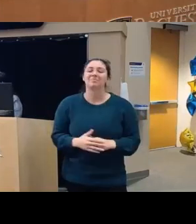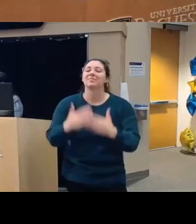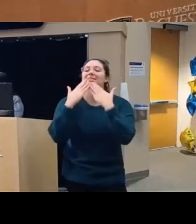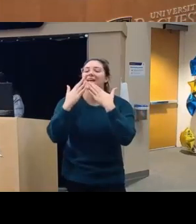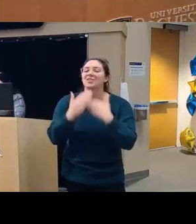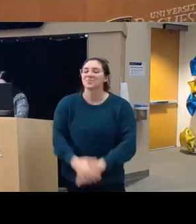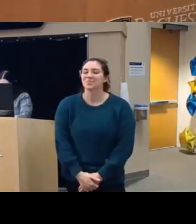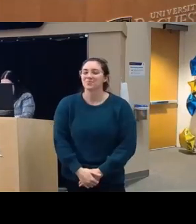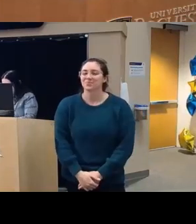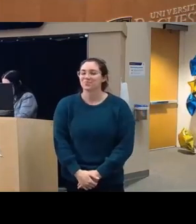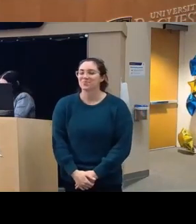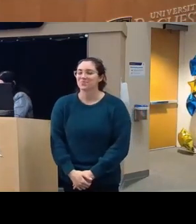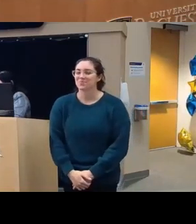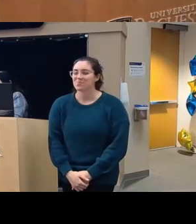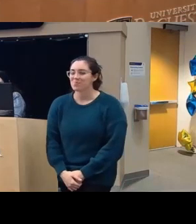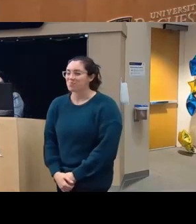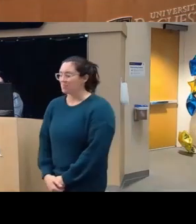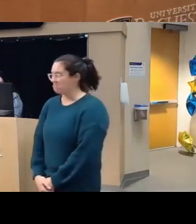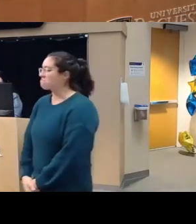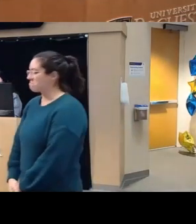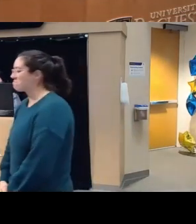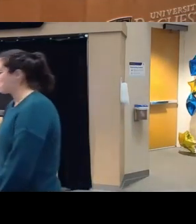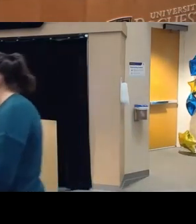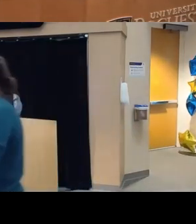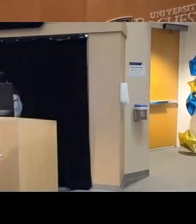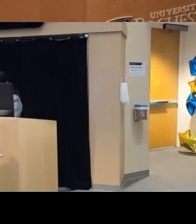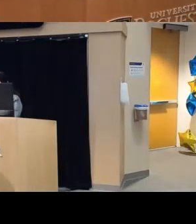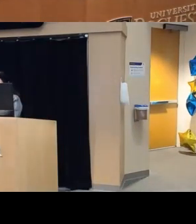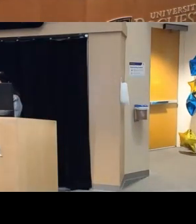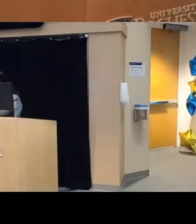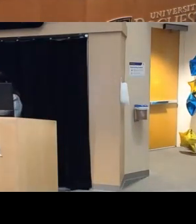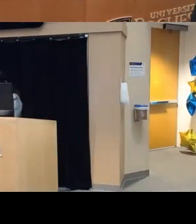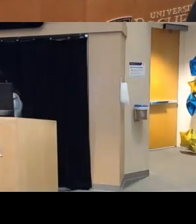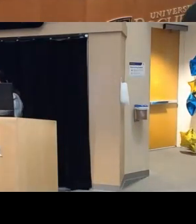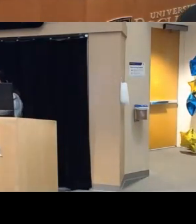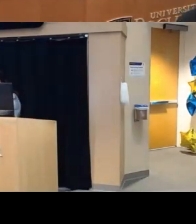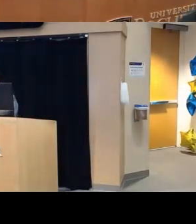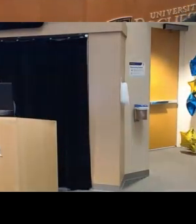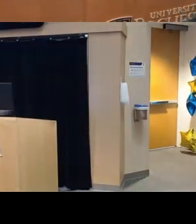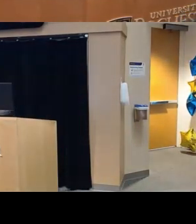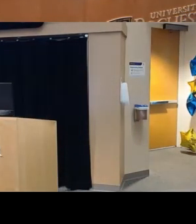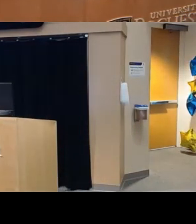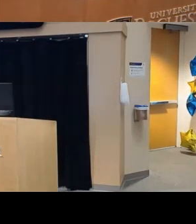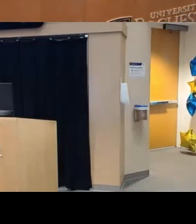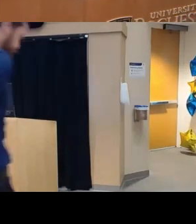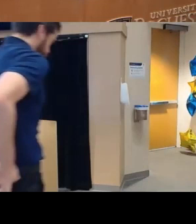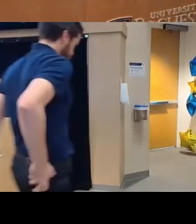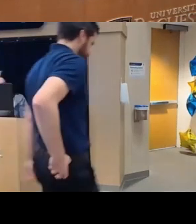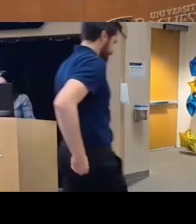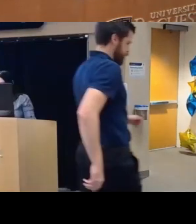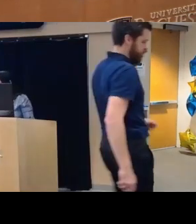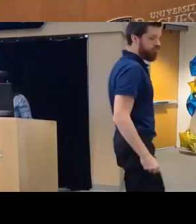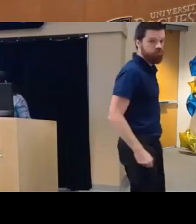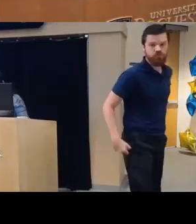thanks. That's what I have. Oh, and thank you. Here, I have my thank you. Okay. Okay. Okay. All